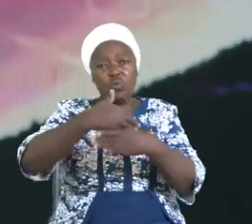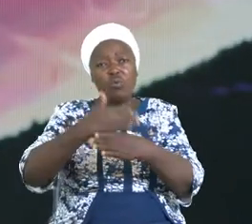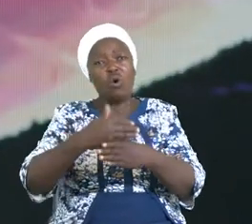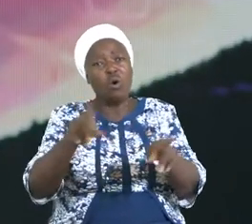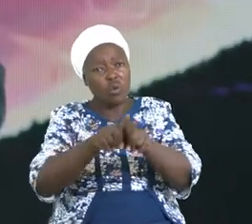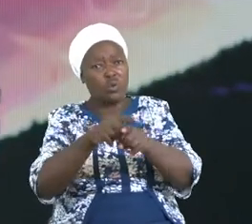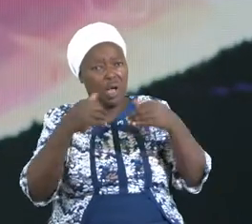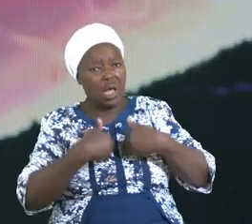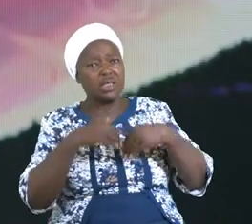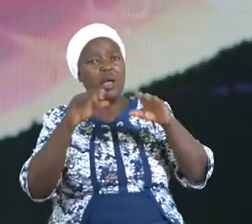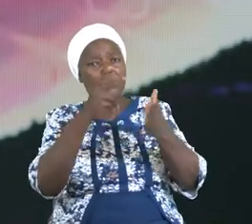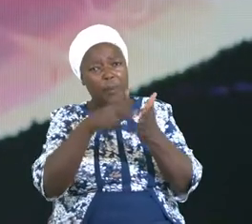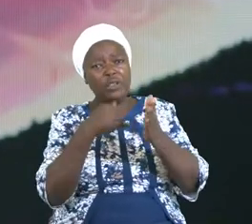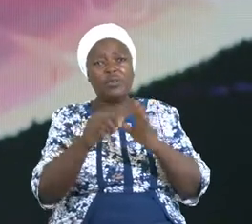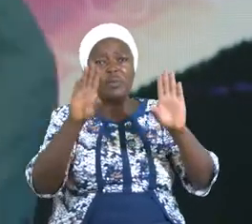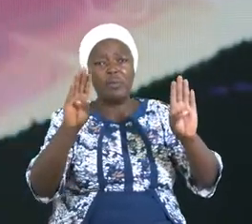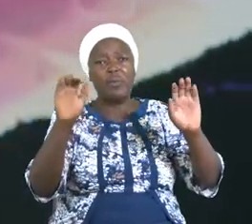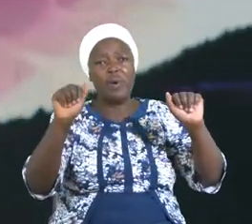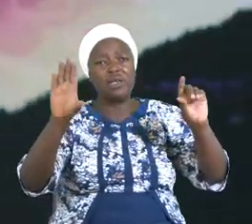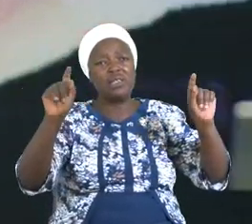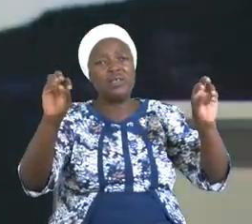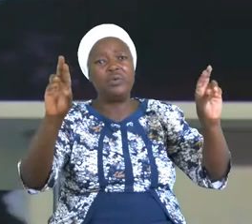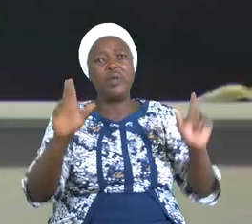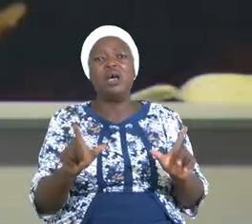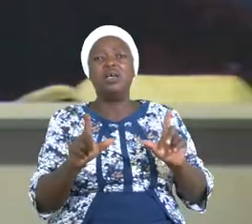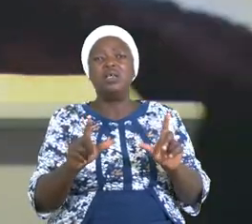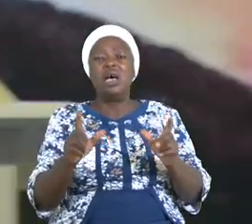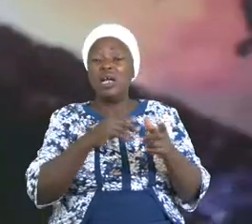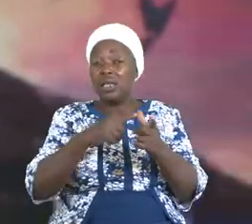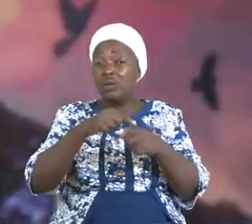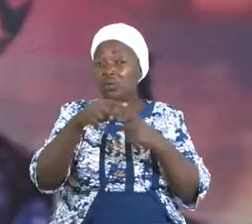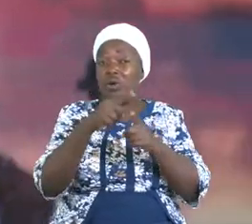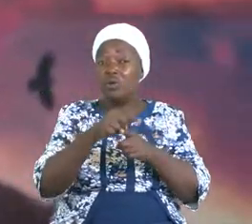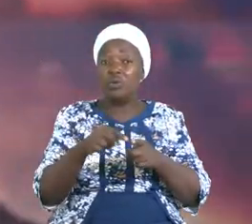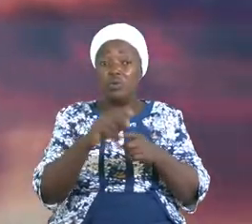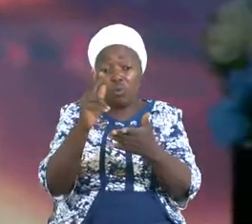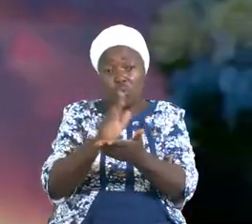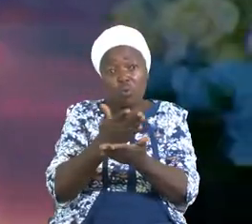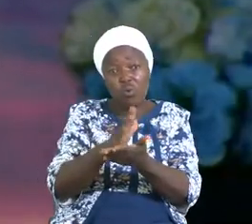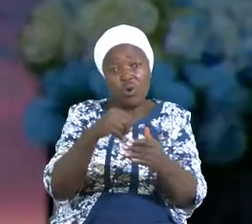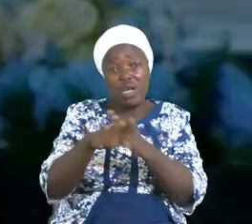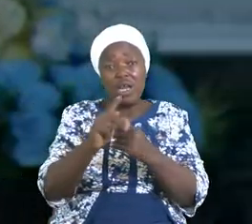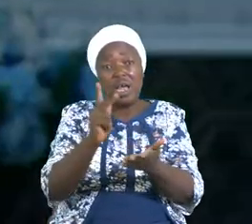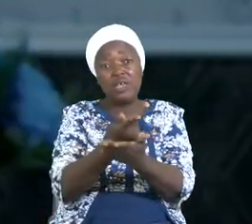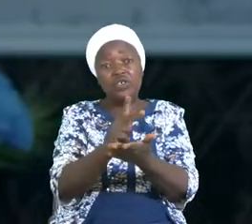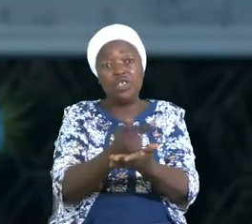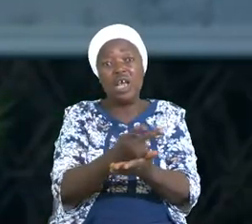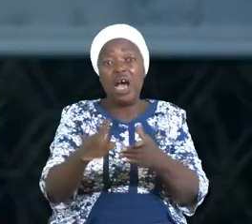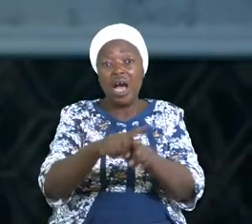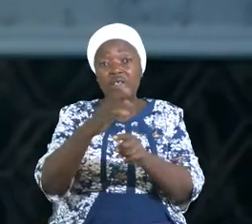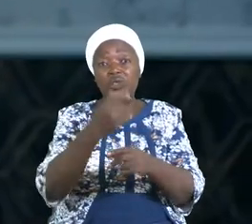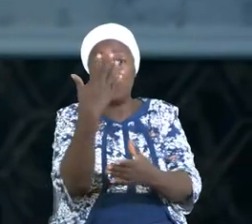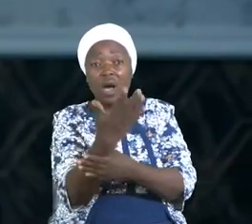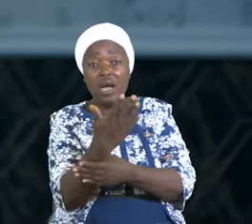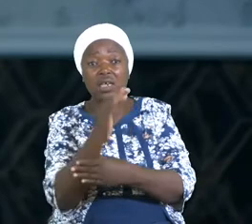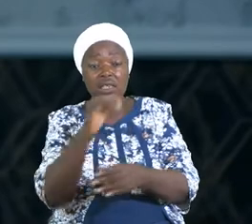has part of the bacteria. And when you cook in the kitchen and your hand is